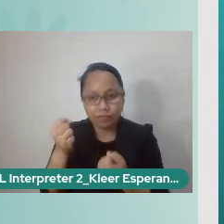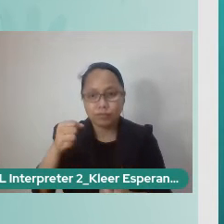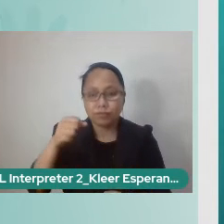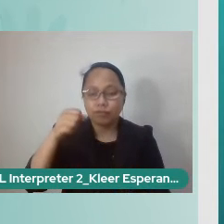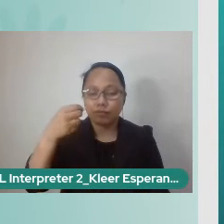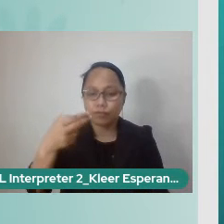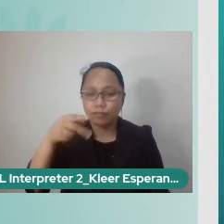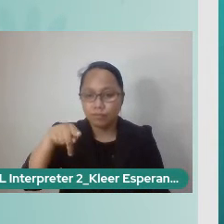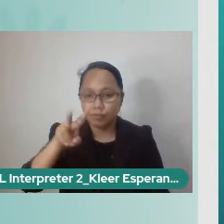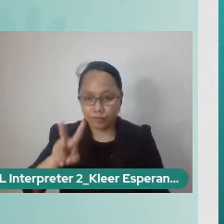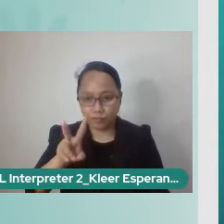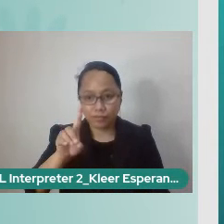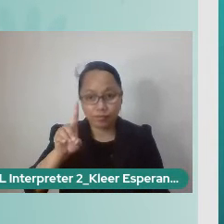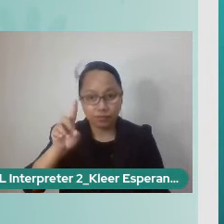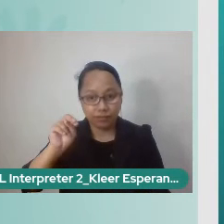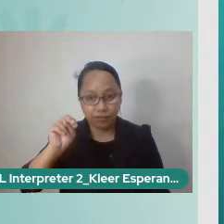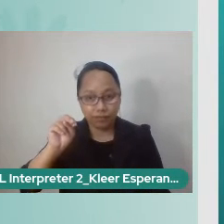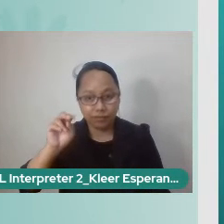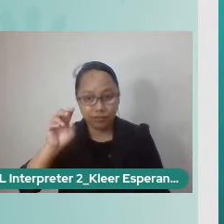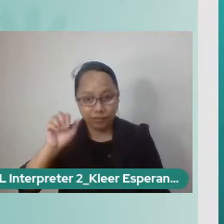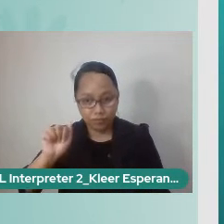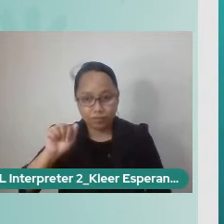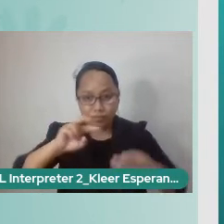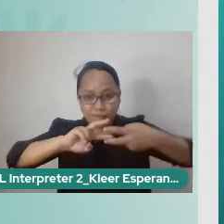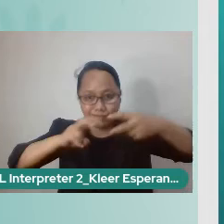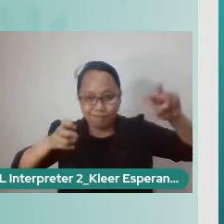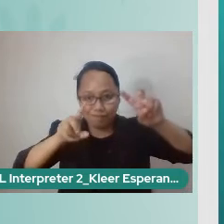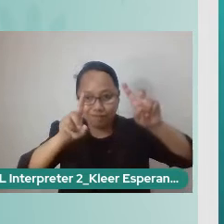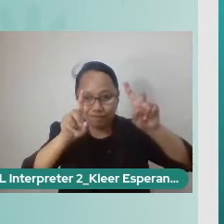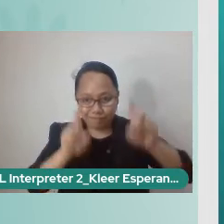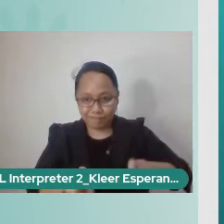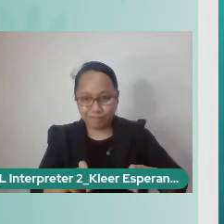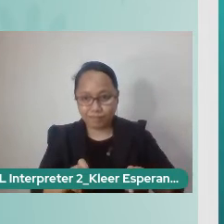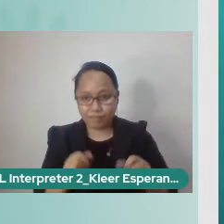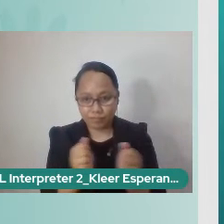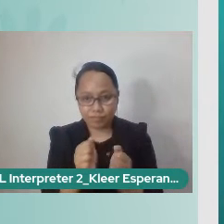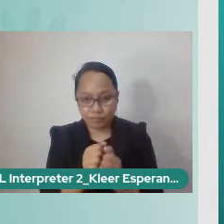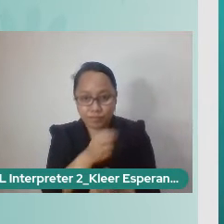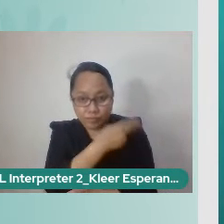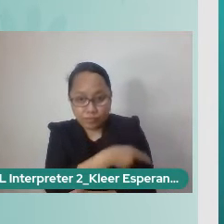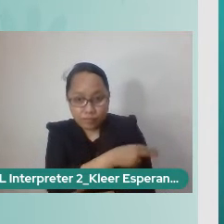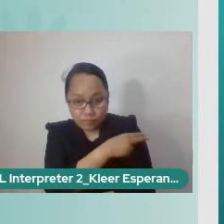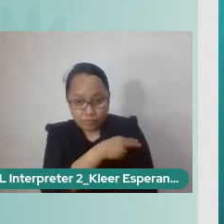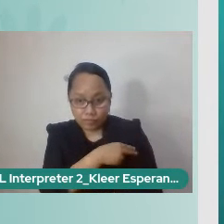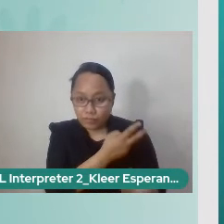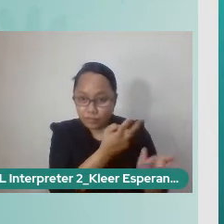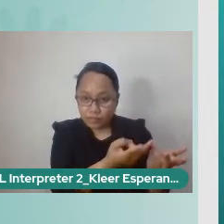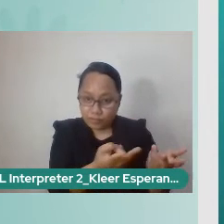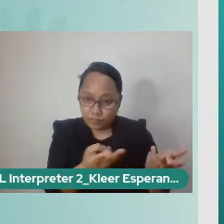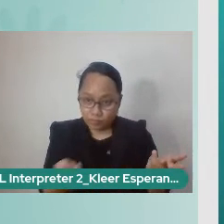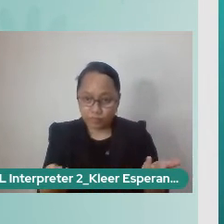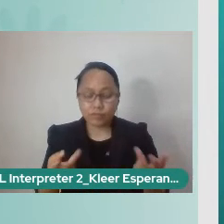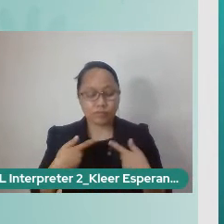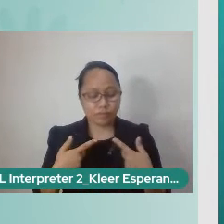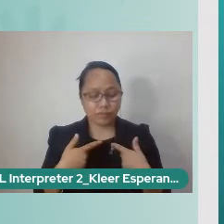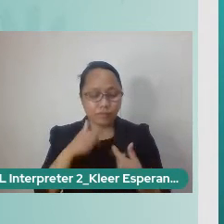the primary screening test should transition rapidly because of the inherent challenges with quality assurance with